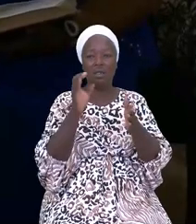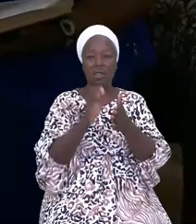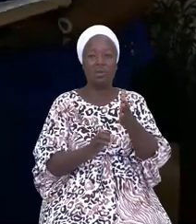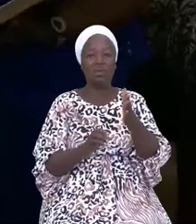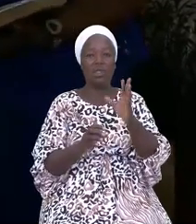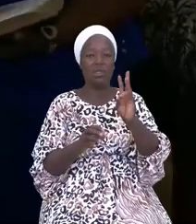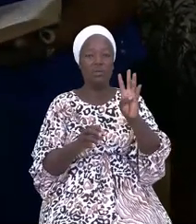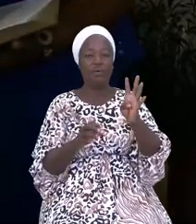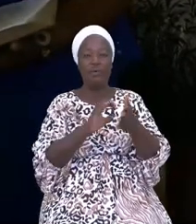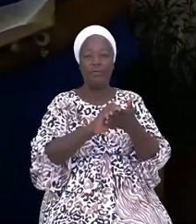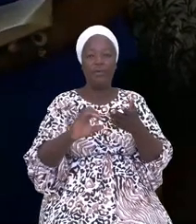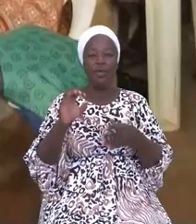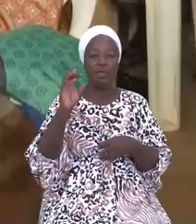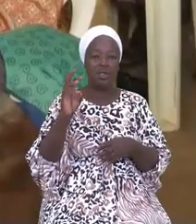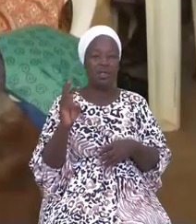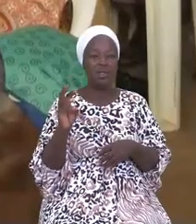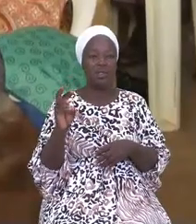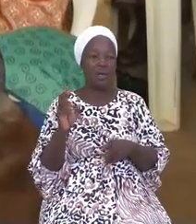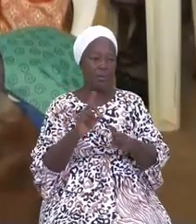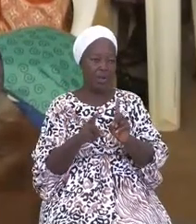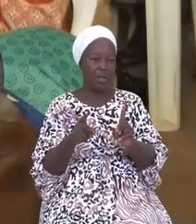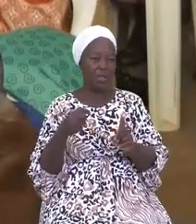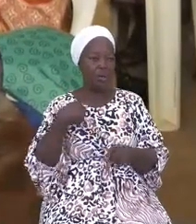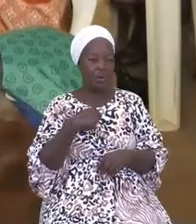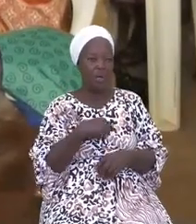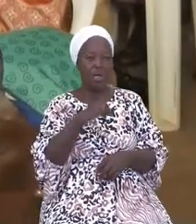64, verse 6, but we are